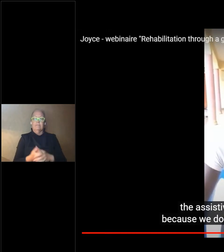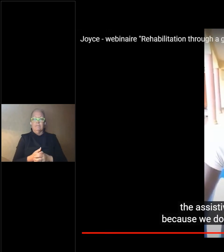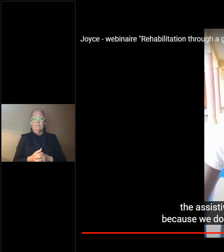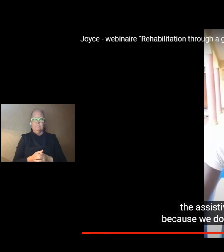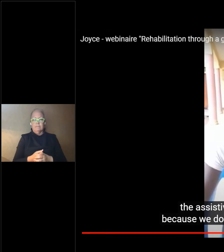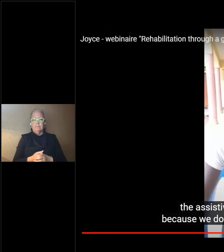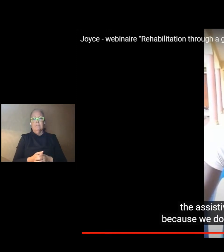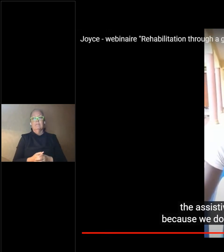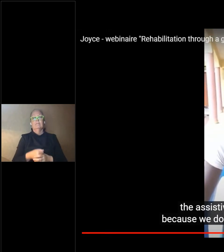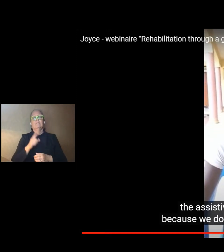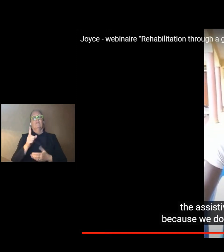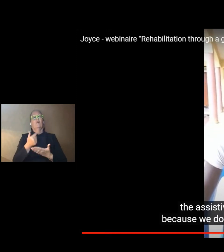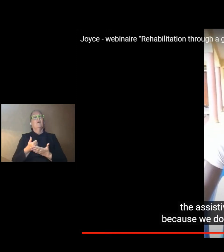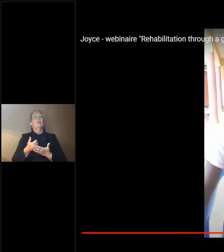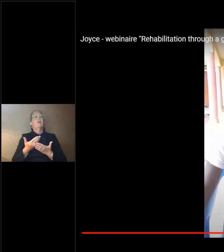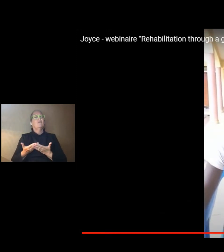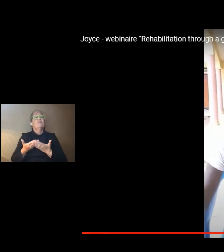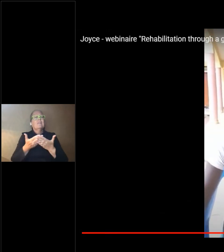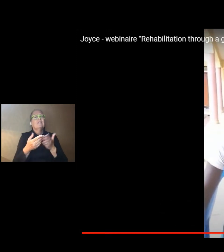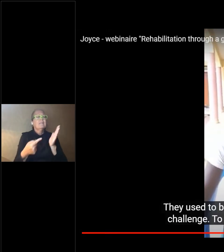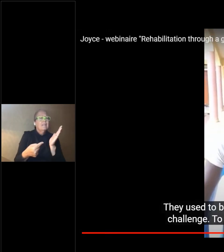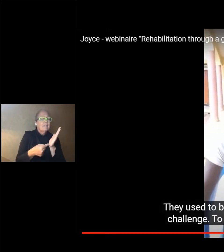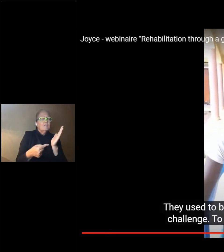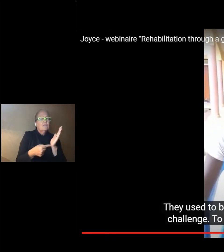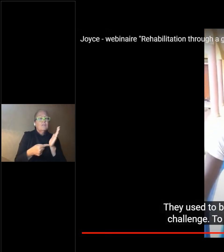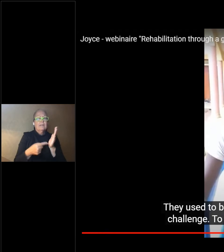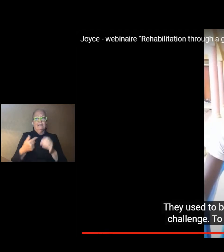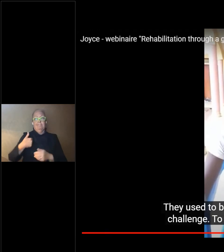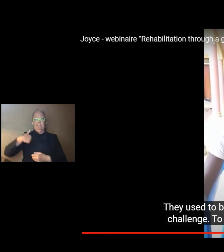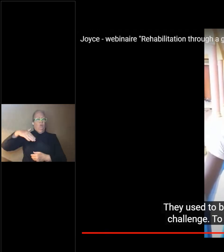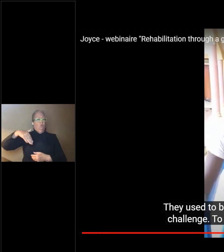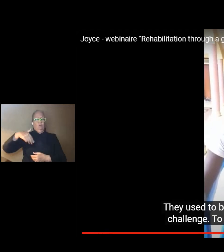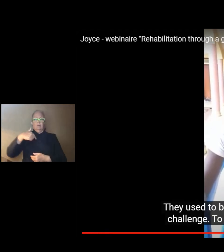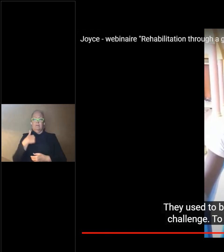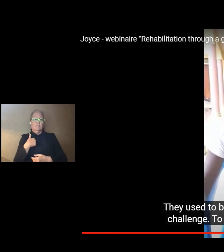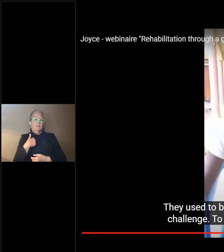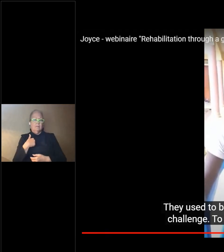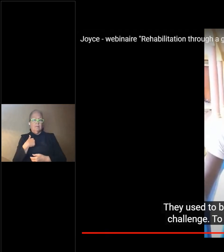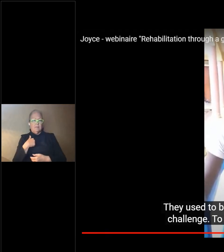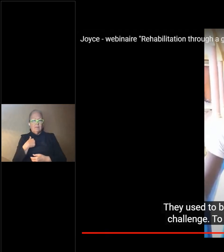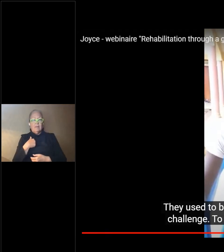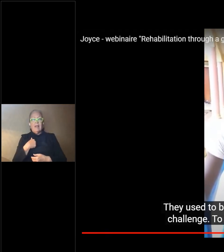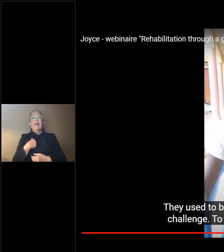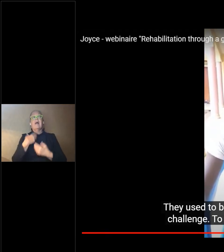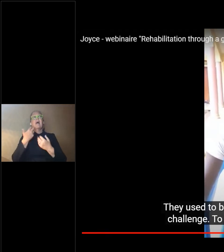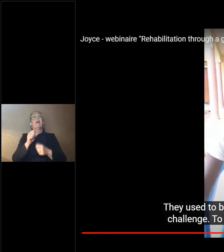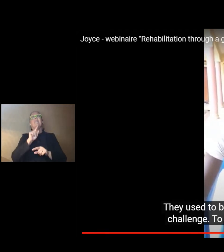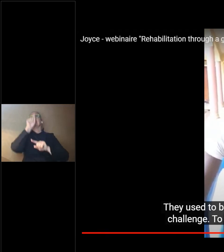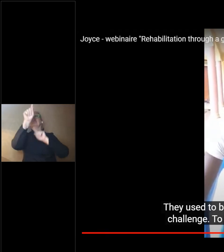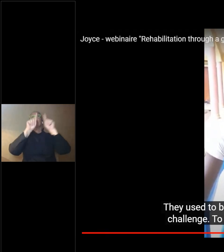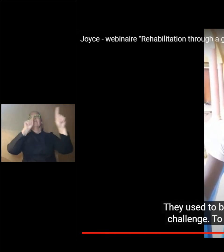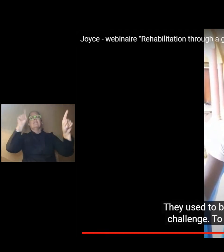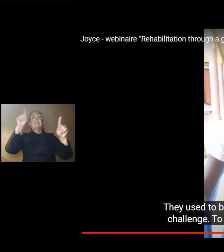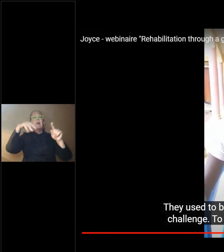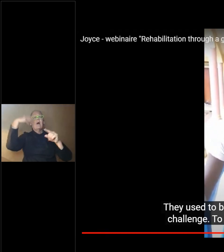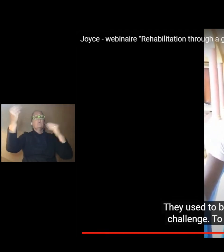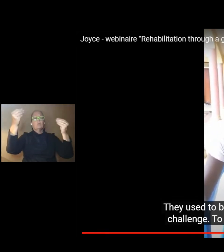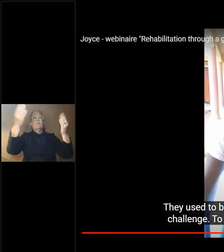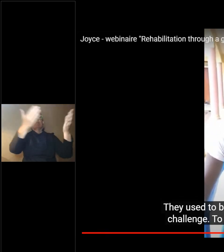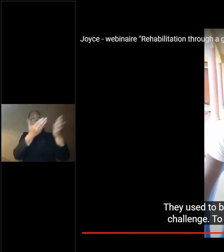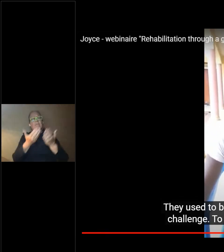challenge because we don't have them here in our country. And they used to bring it from abroad. Also, it's a big challenge. And to bring it